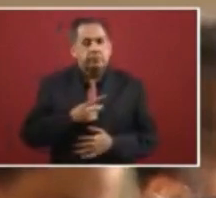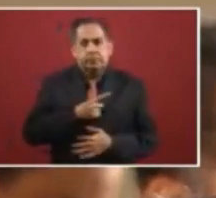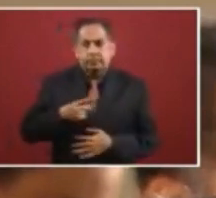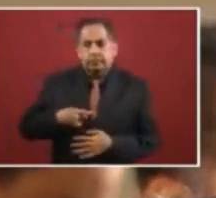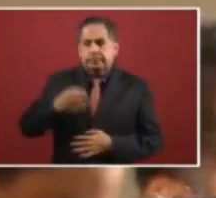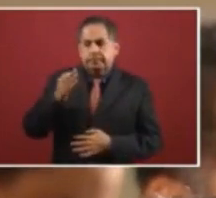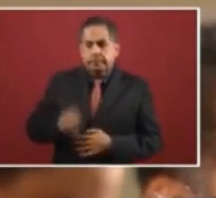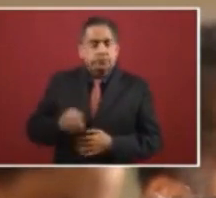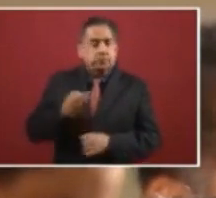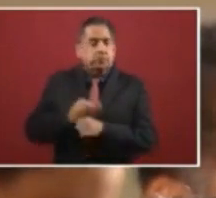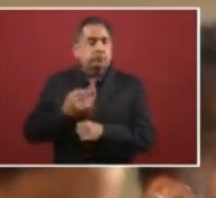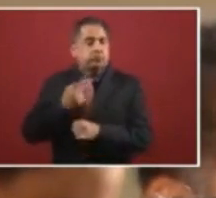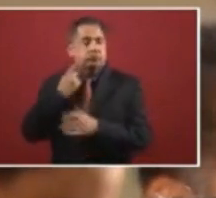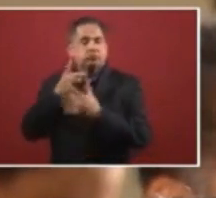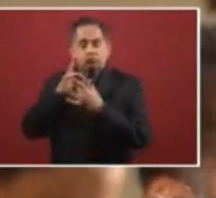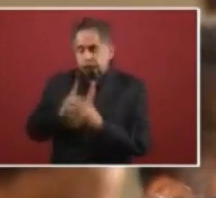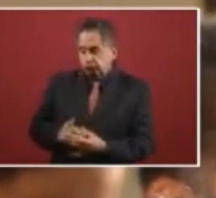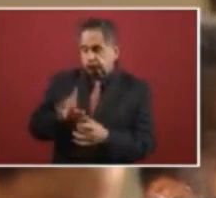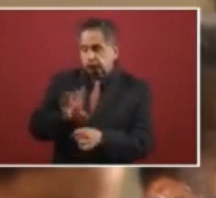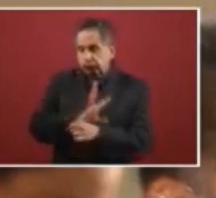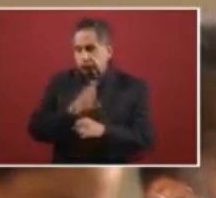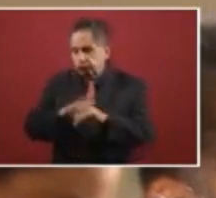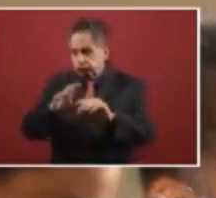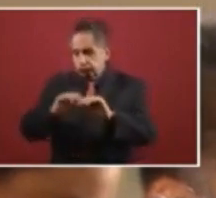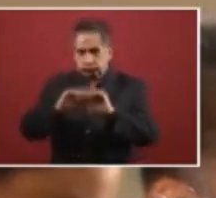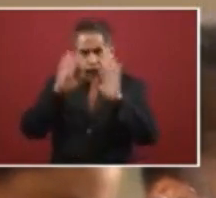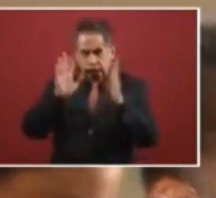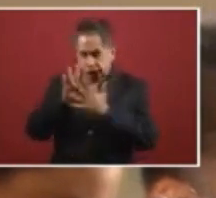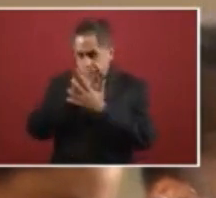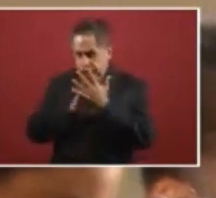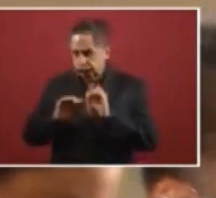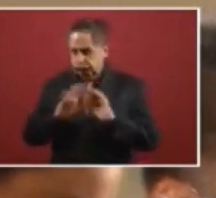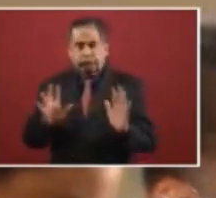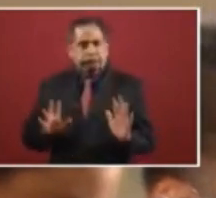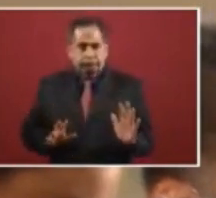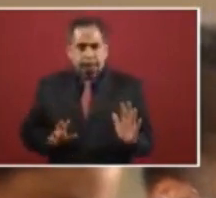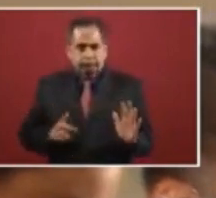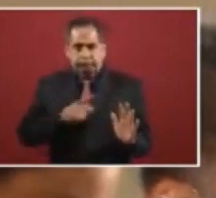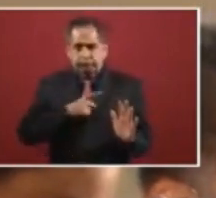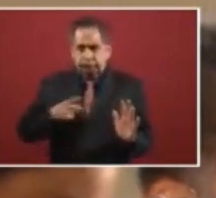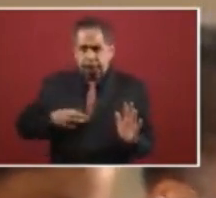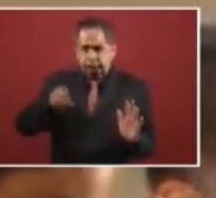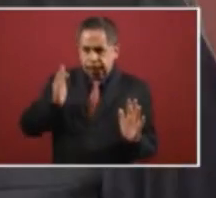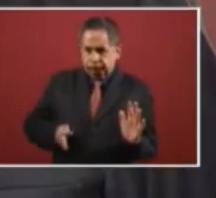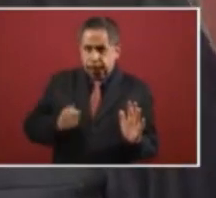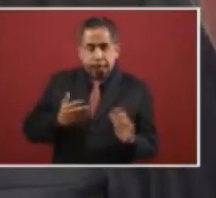And I have to accept that I do not have a clear energy.